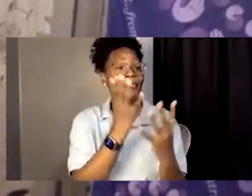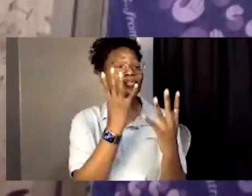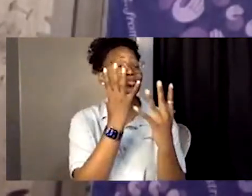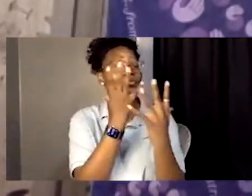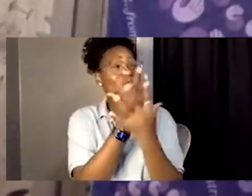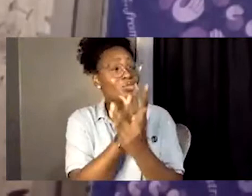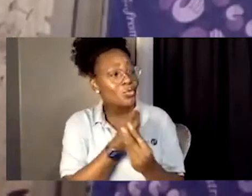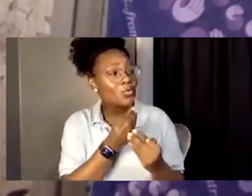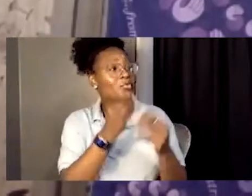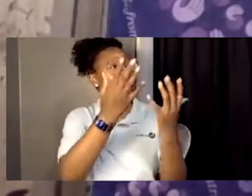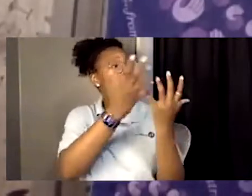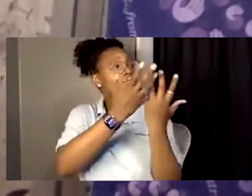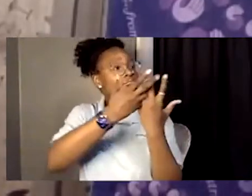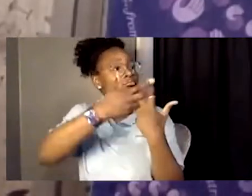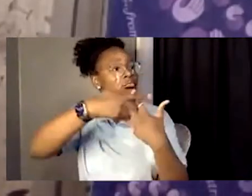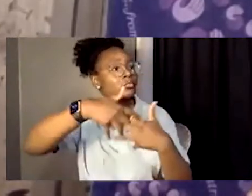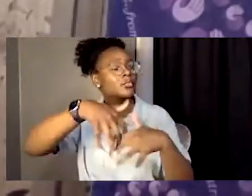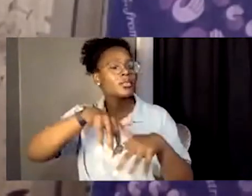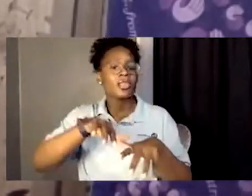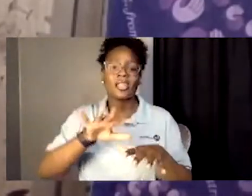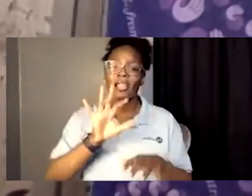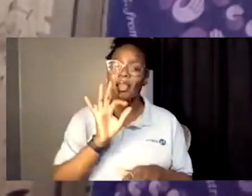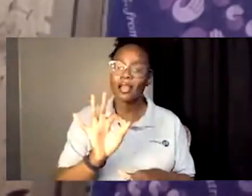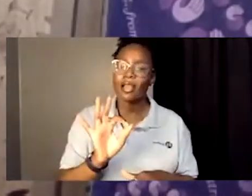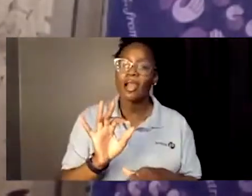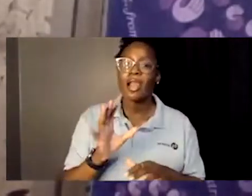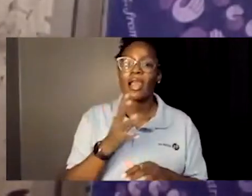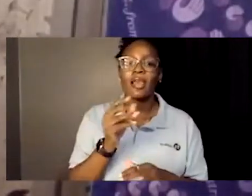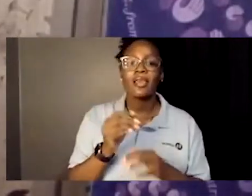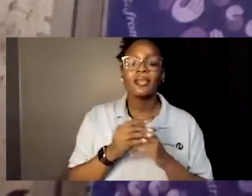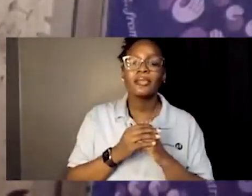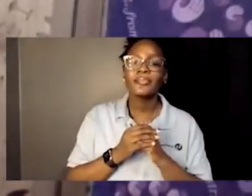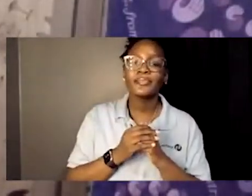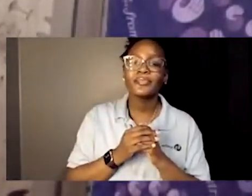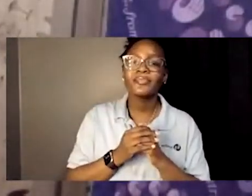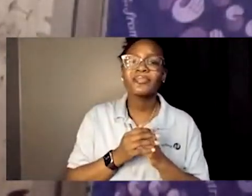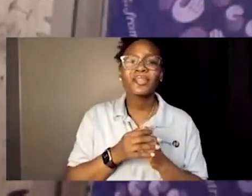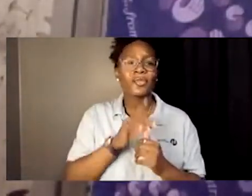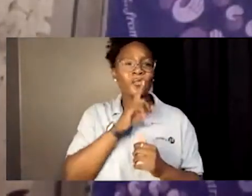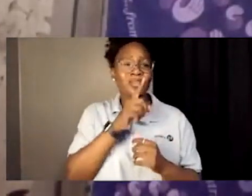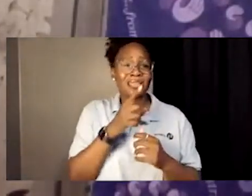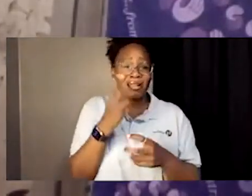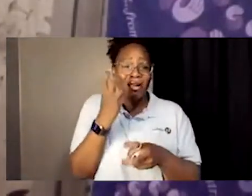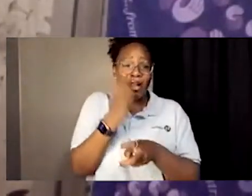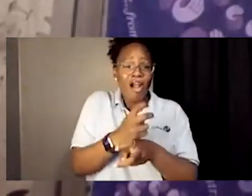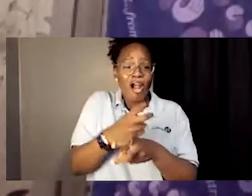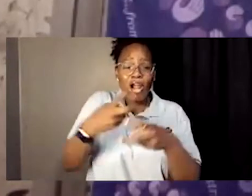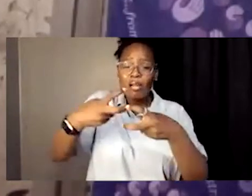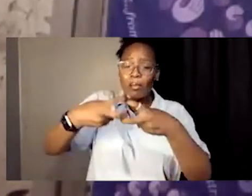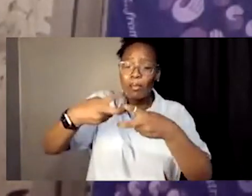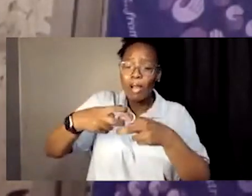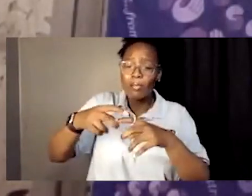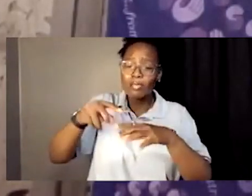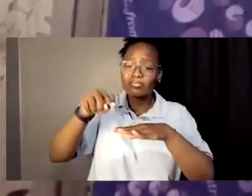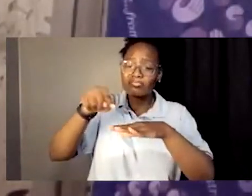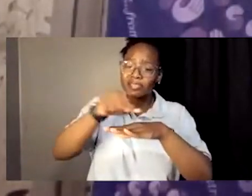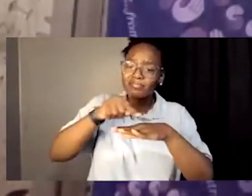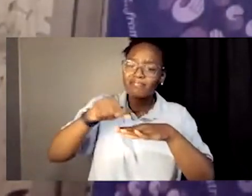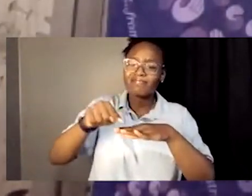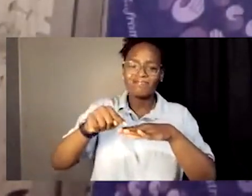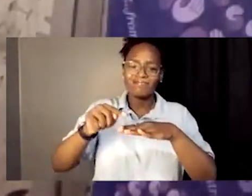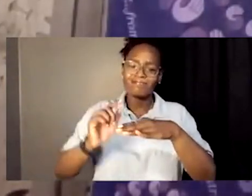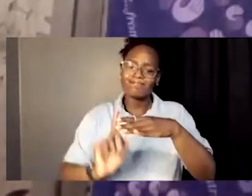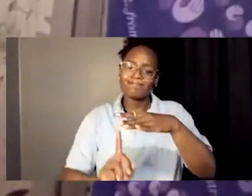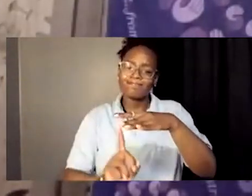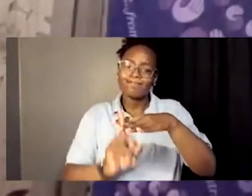and the fact that some of more difficult issues were brought to the surface, but combined with that warmth and